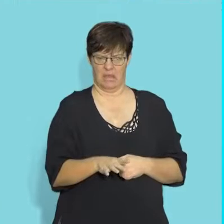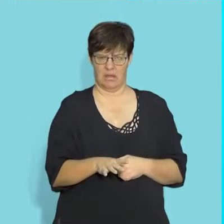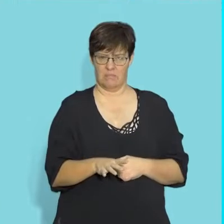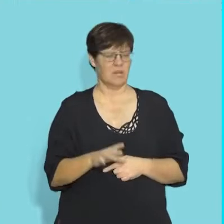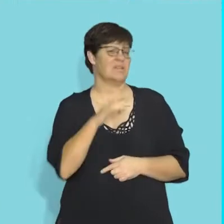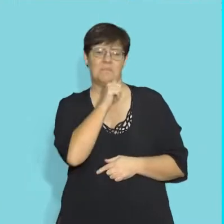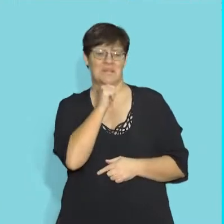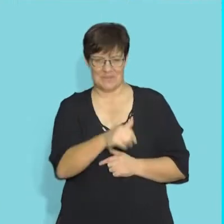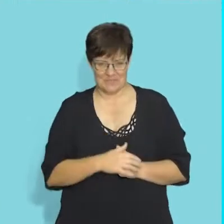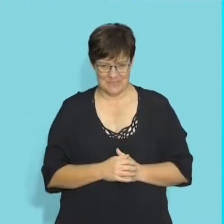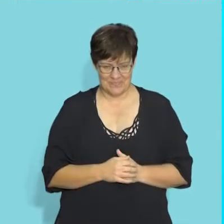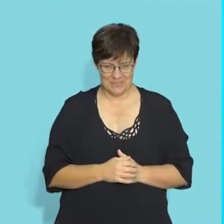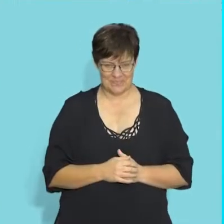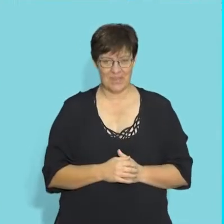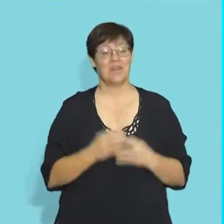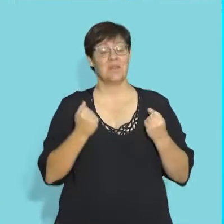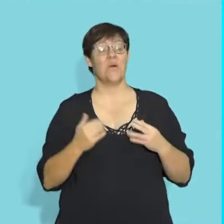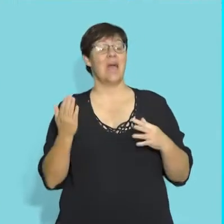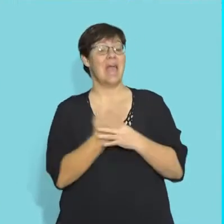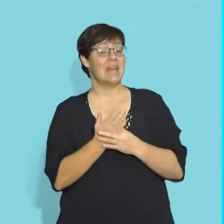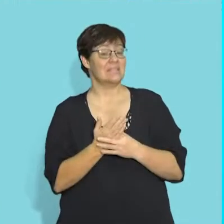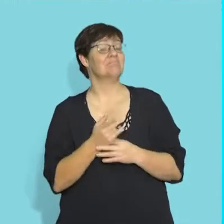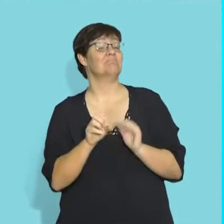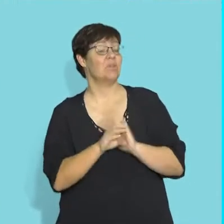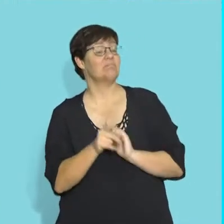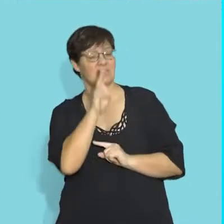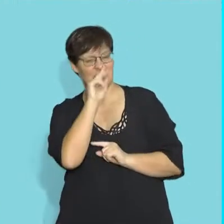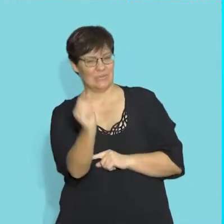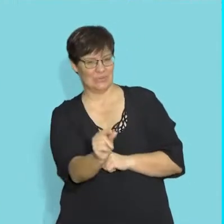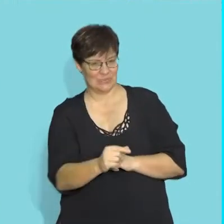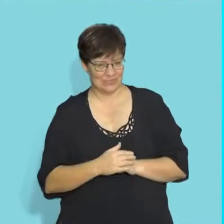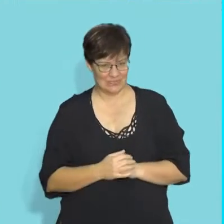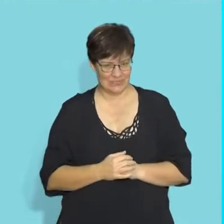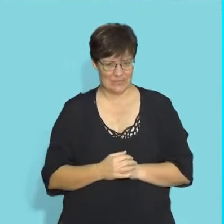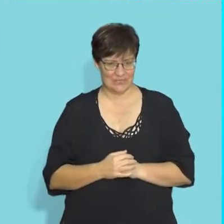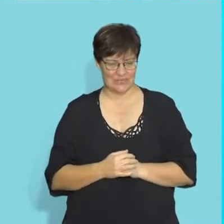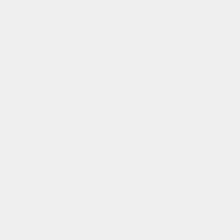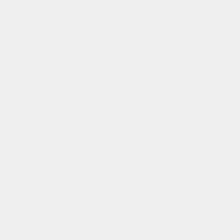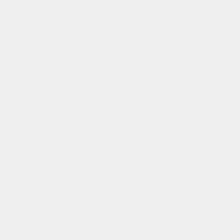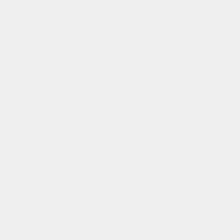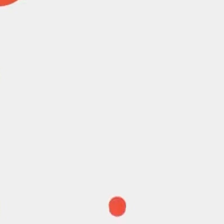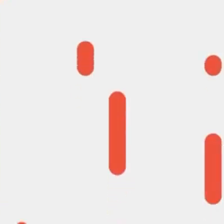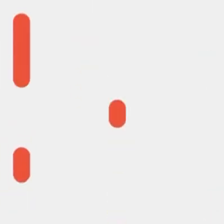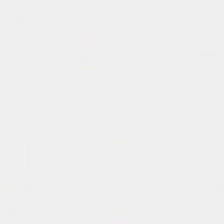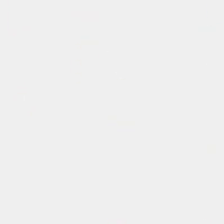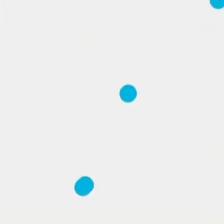perfect. Great. So here we're going to go to an ad break. I will see you guys soon.